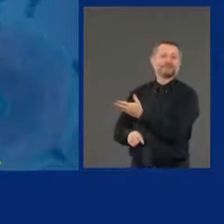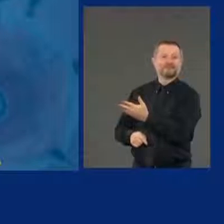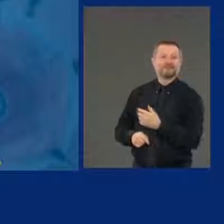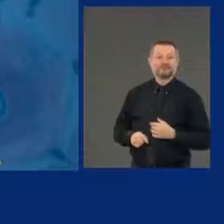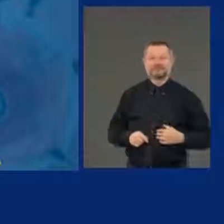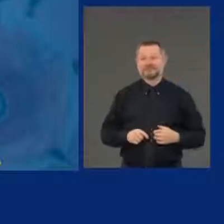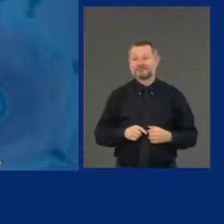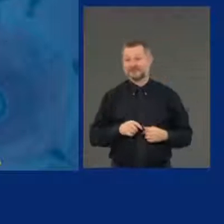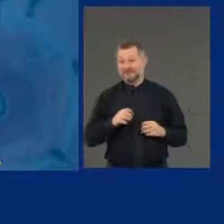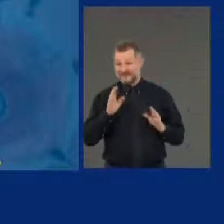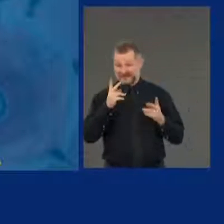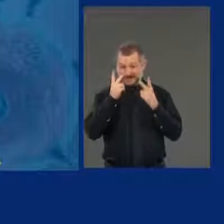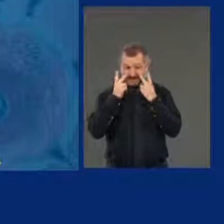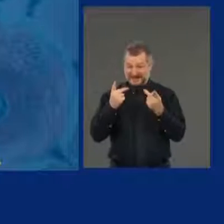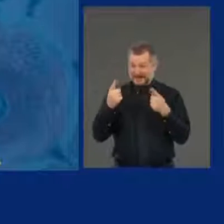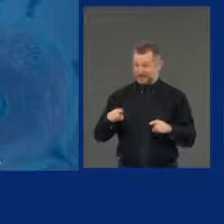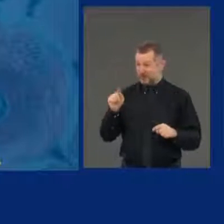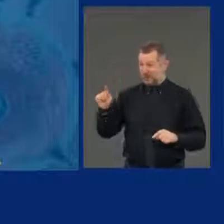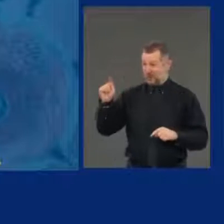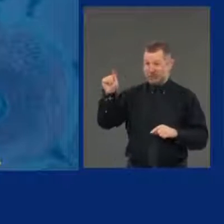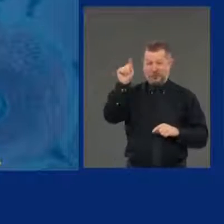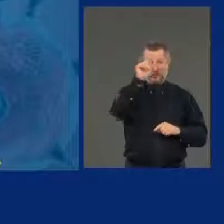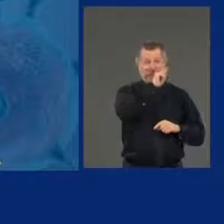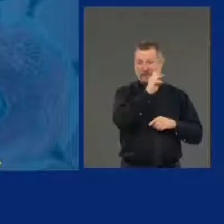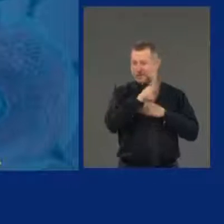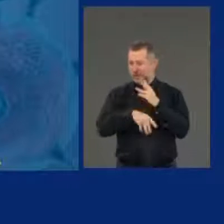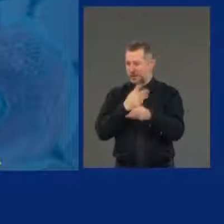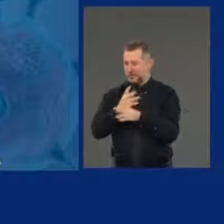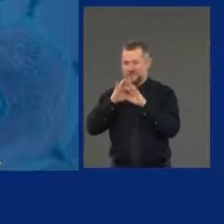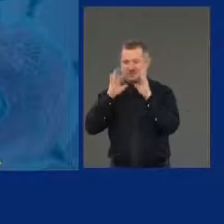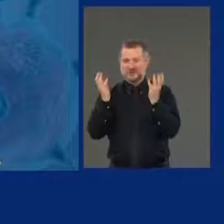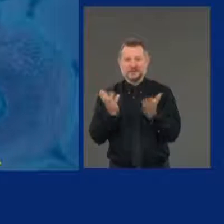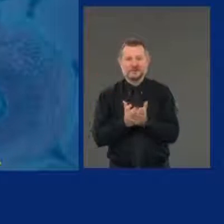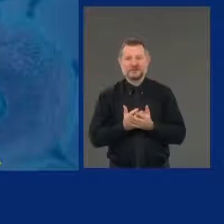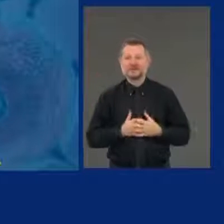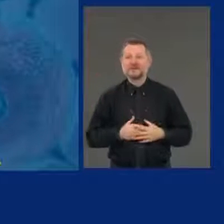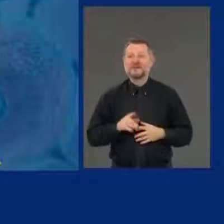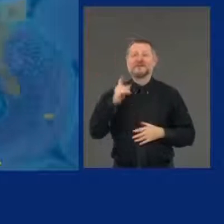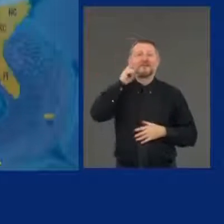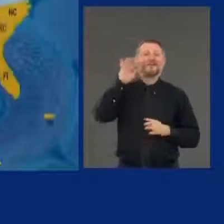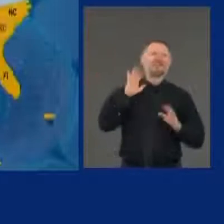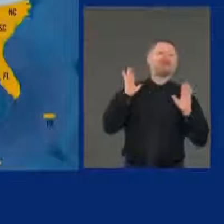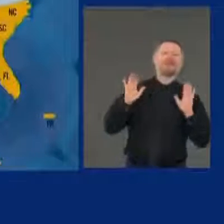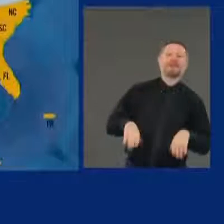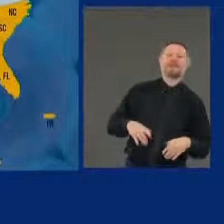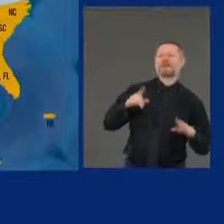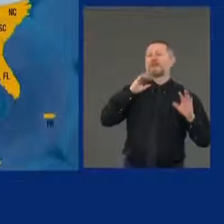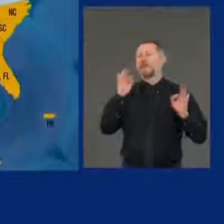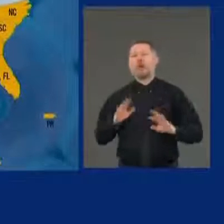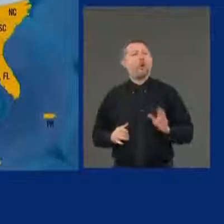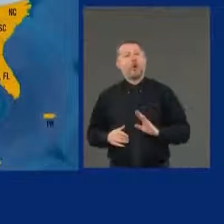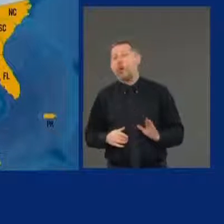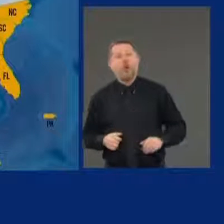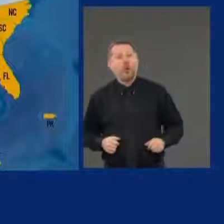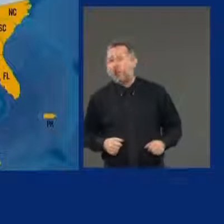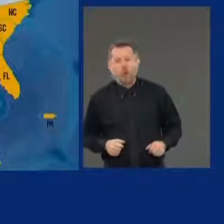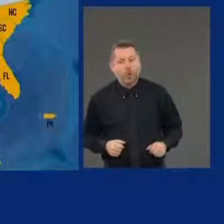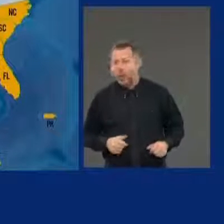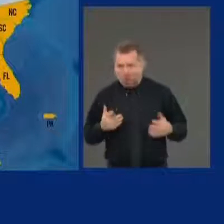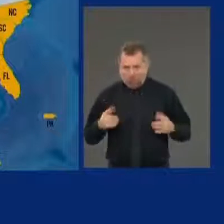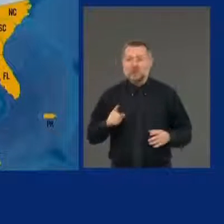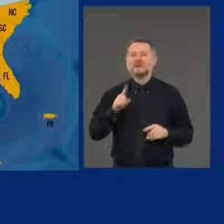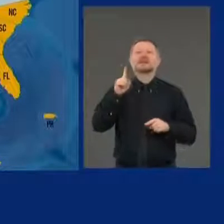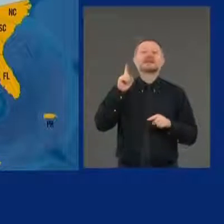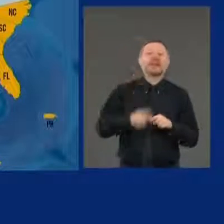across the globe. You cannot ignore it. These are facts. And if you ignore the facts,